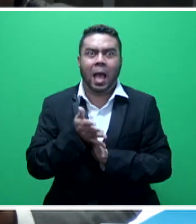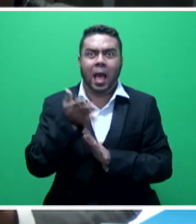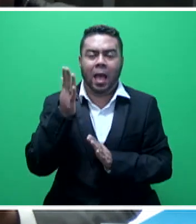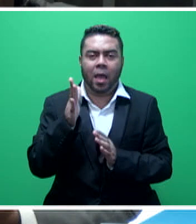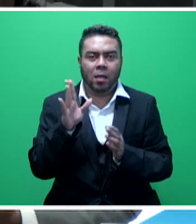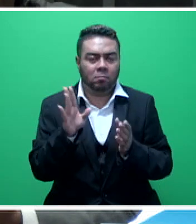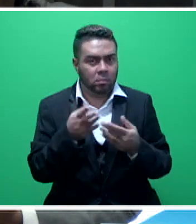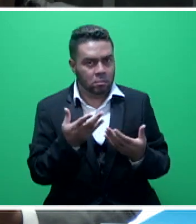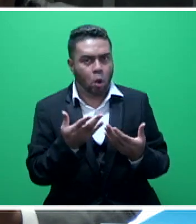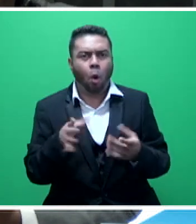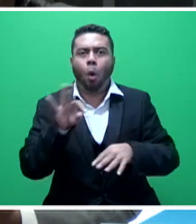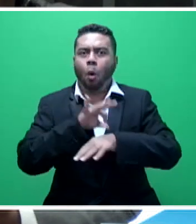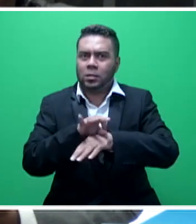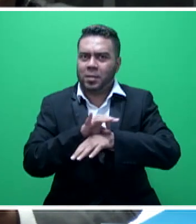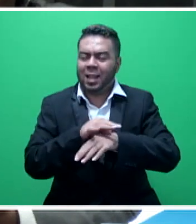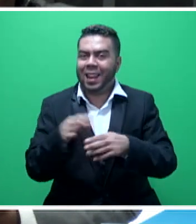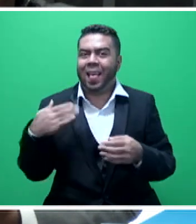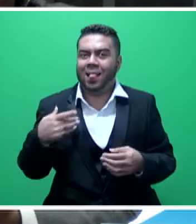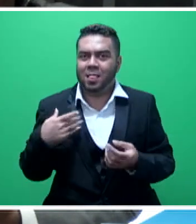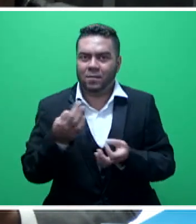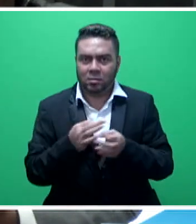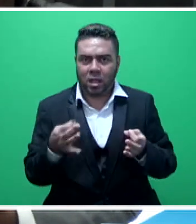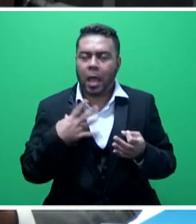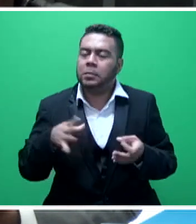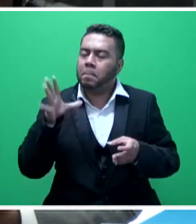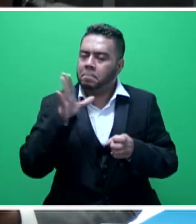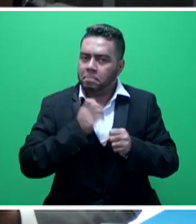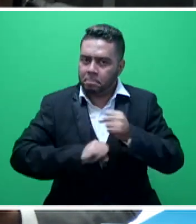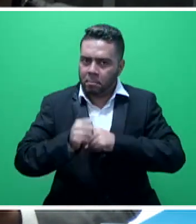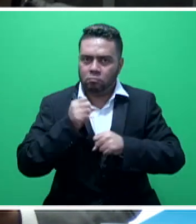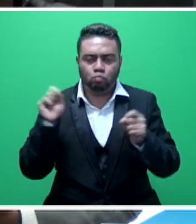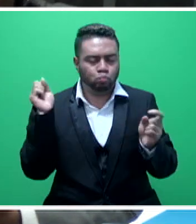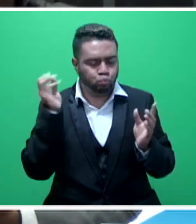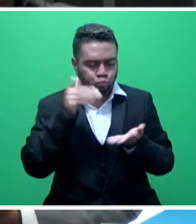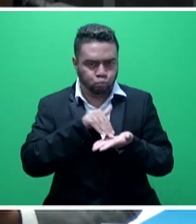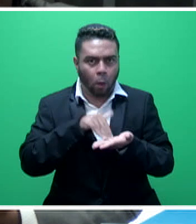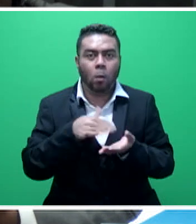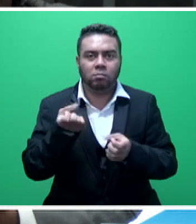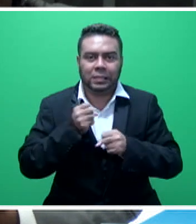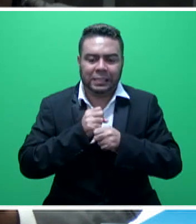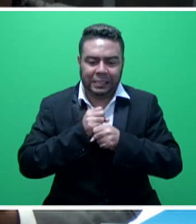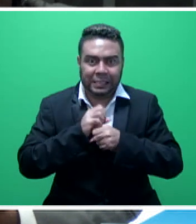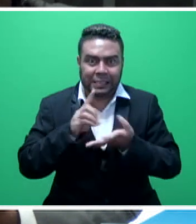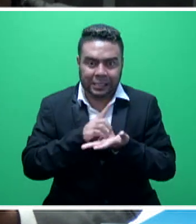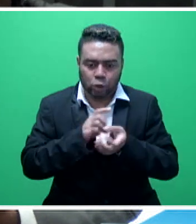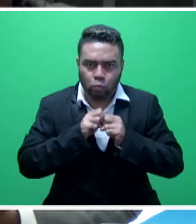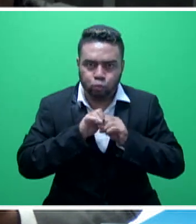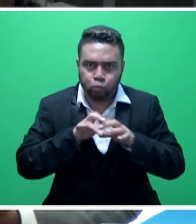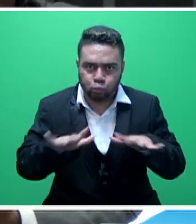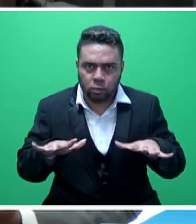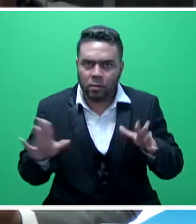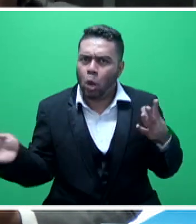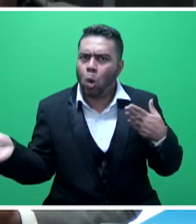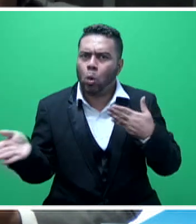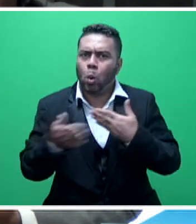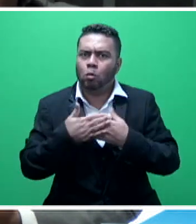numbers. Hospital and health facilities have become the center of disease outbreaks, which have led to instances of close of hospitals